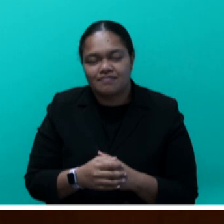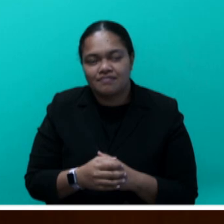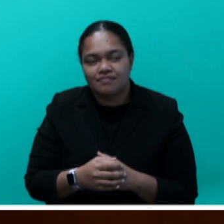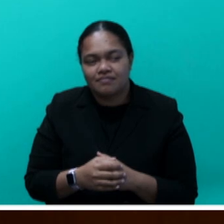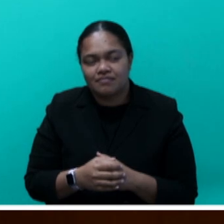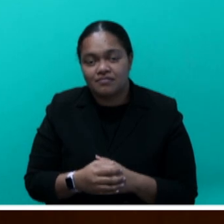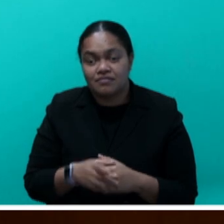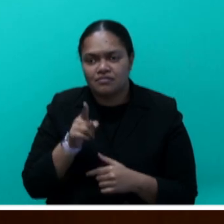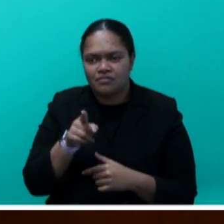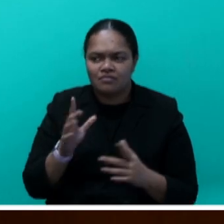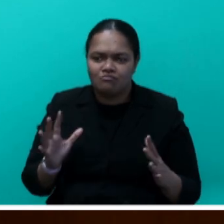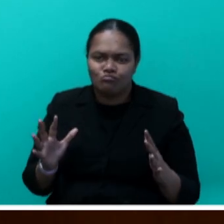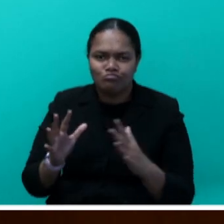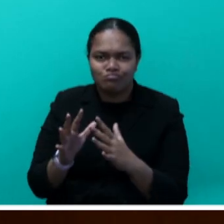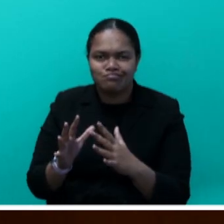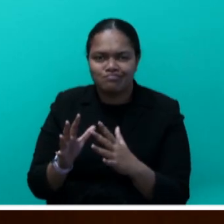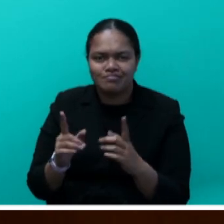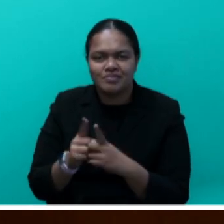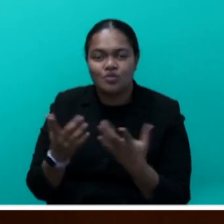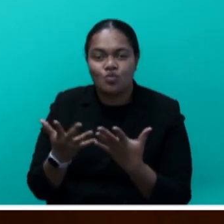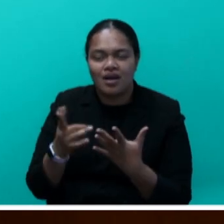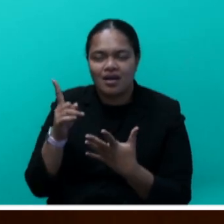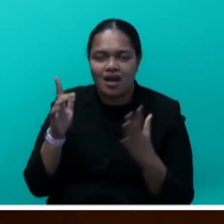their gathering in Hawaii.